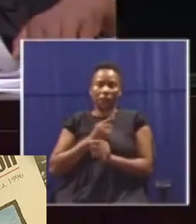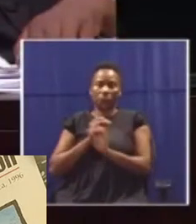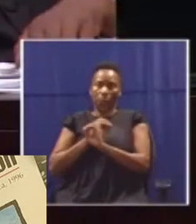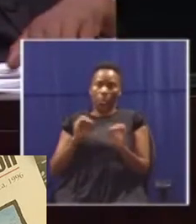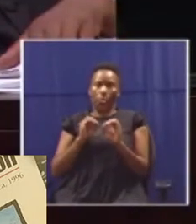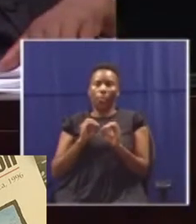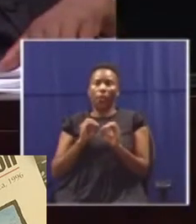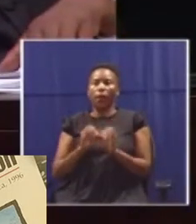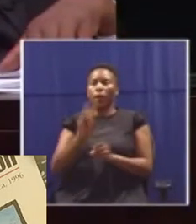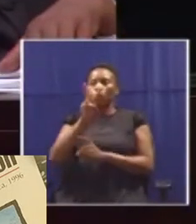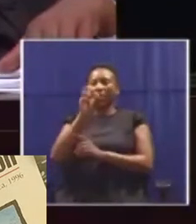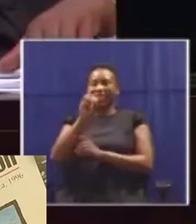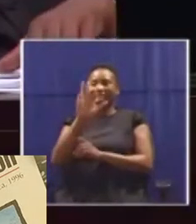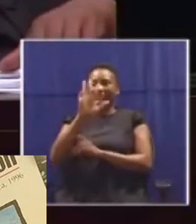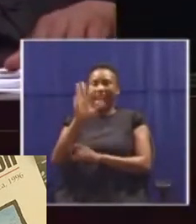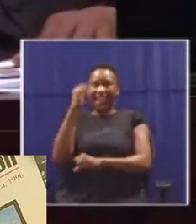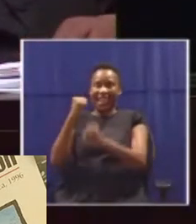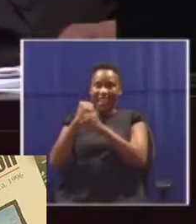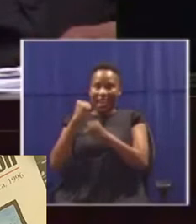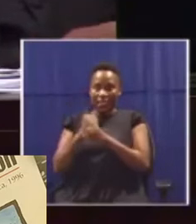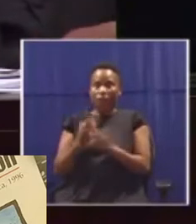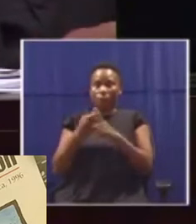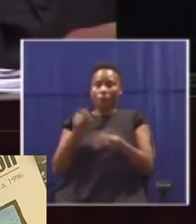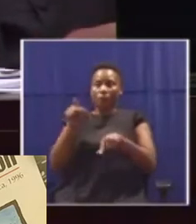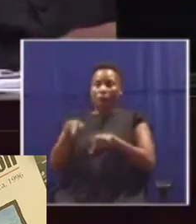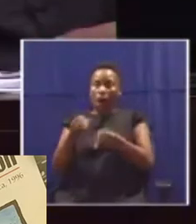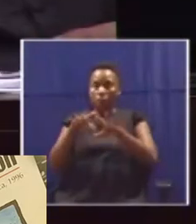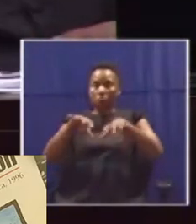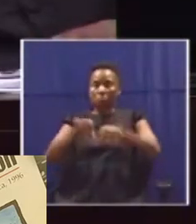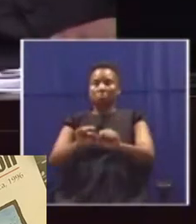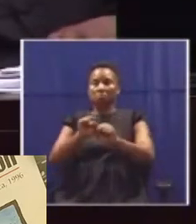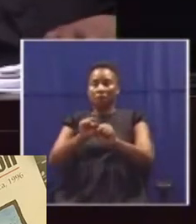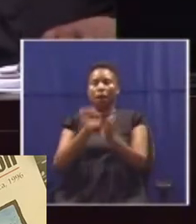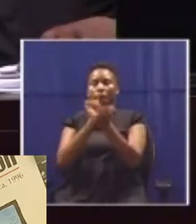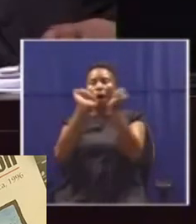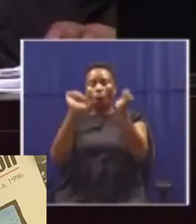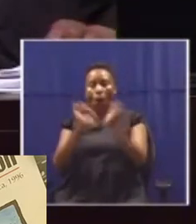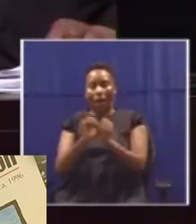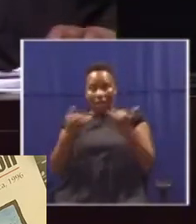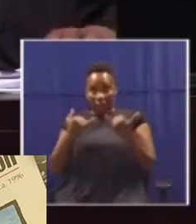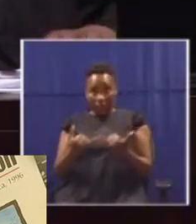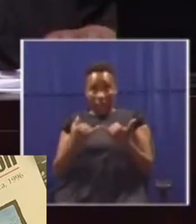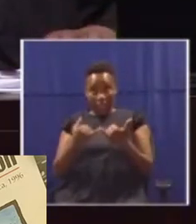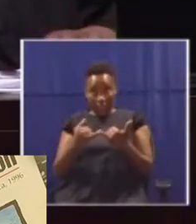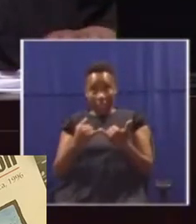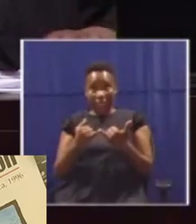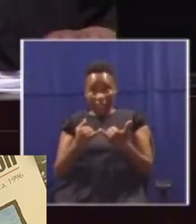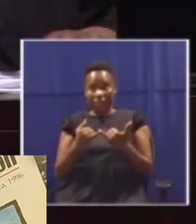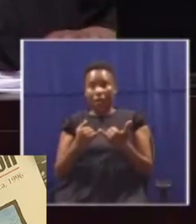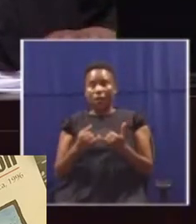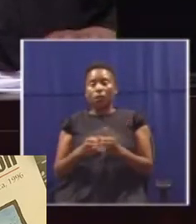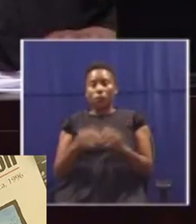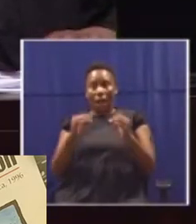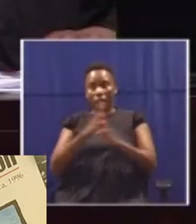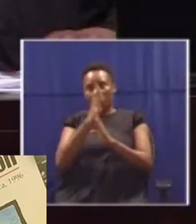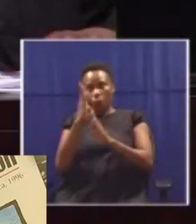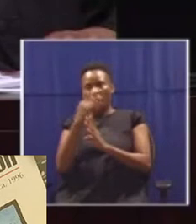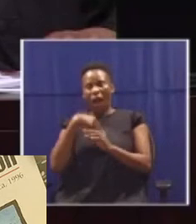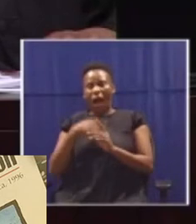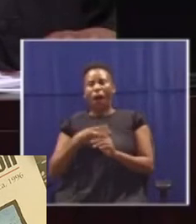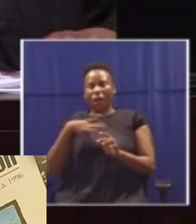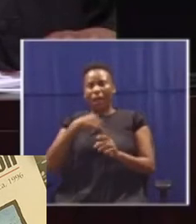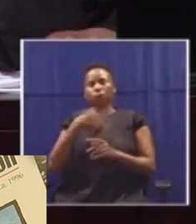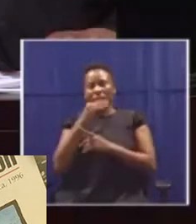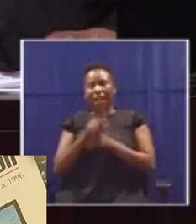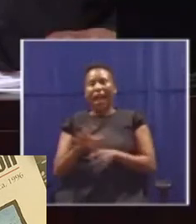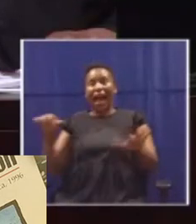since being in power. So this afternoon, let me take a minute and say to the ANC, I challenge you. I challenge